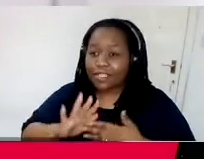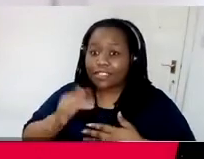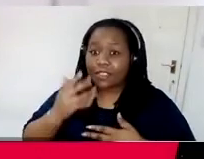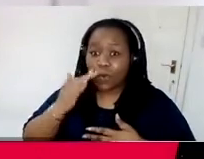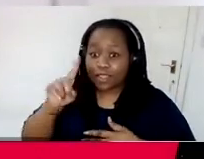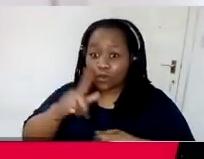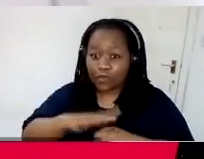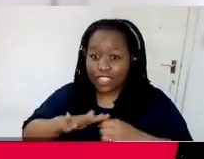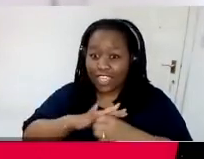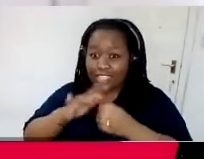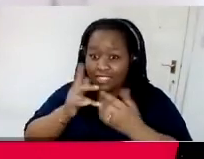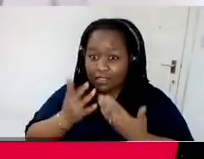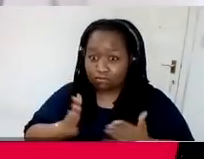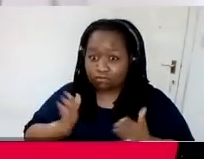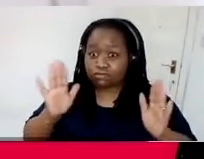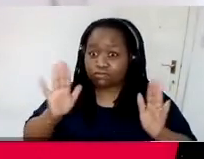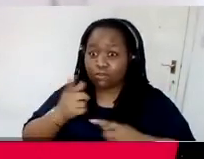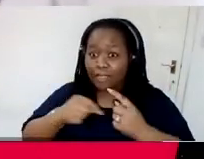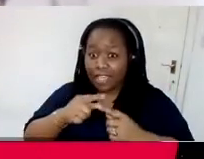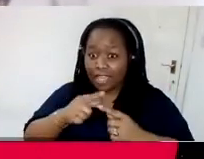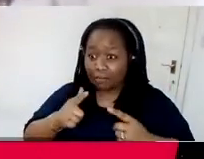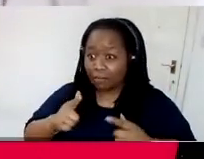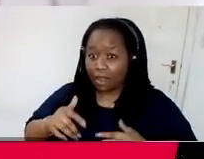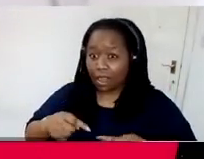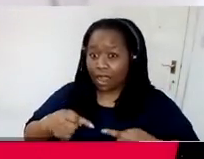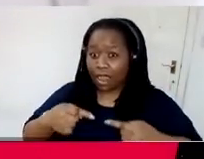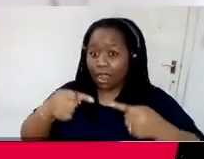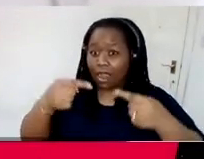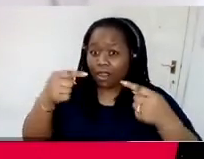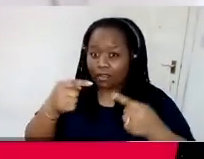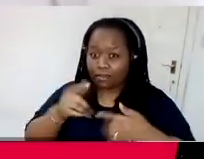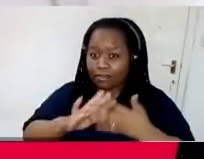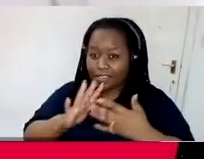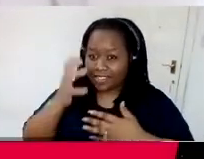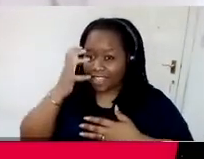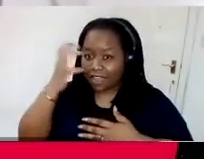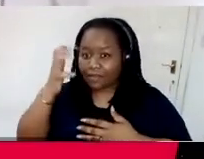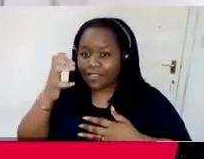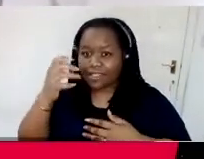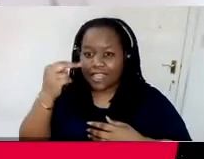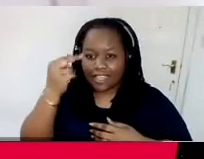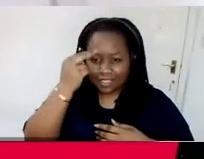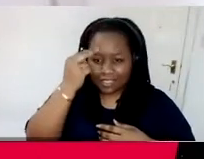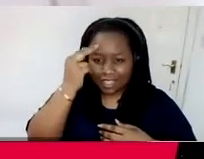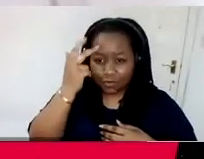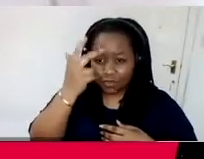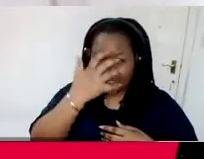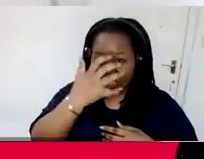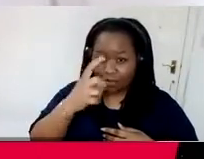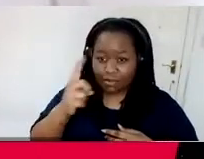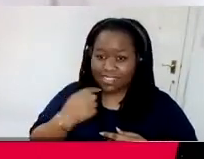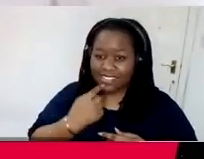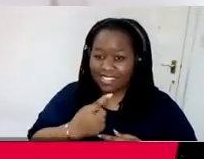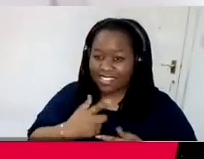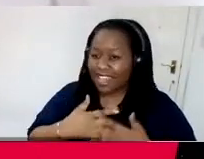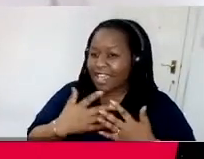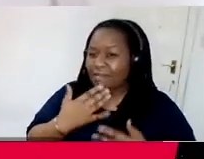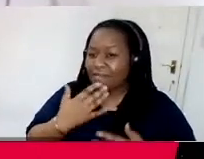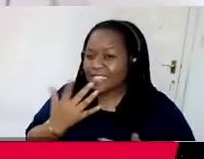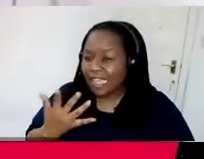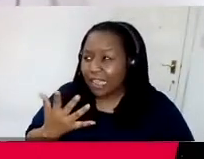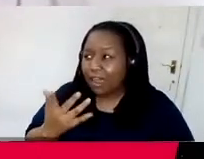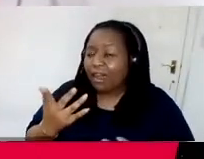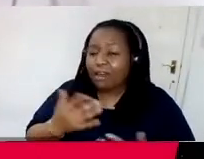have threatened to become too controversial, the government, both the UK and the Saudi governments, claim that any mistakes were